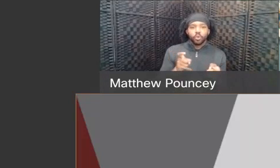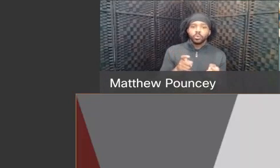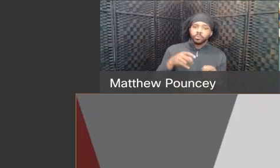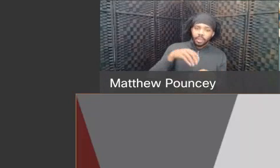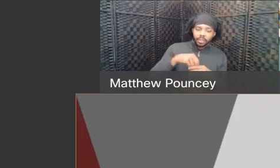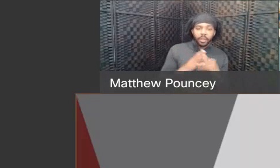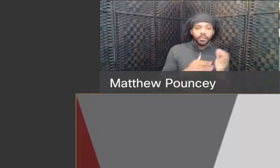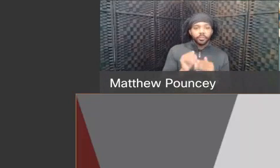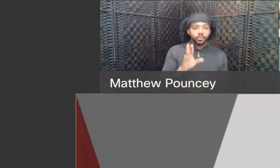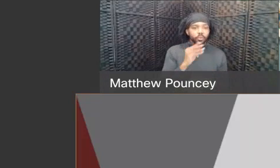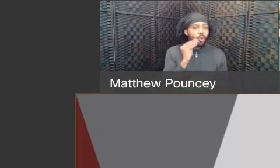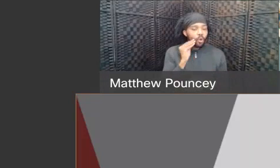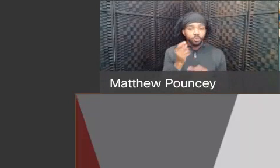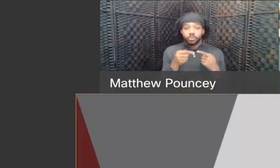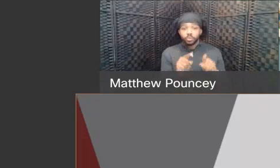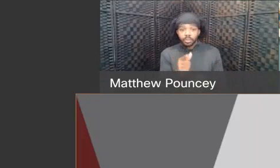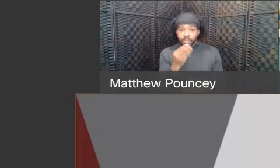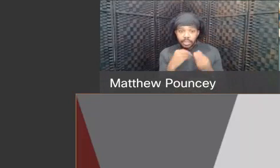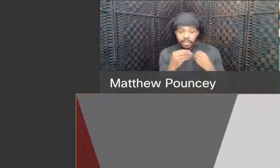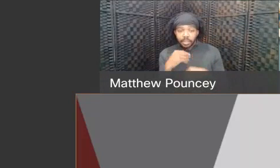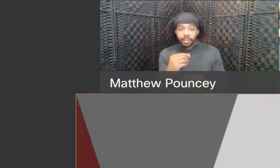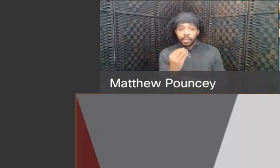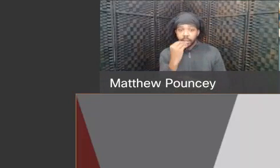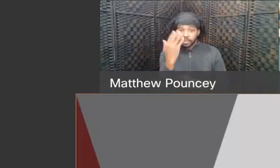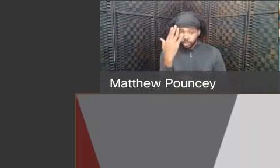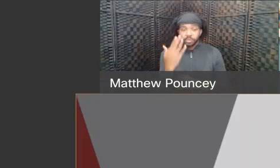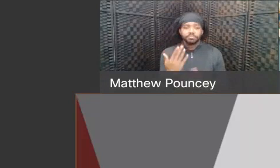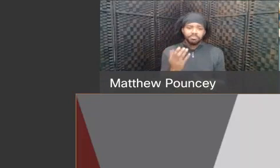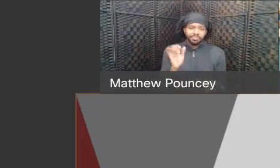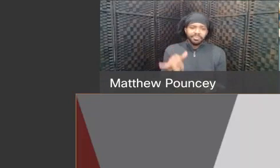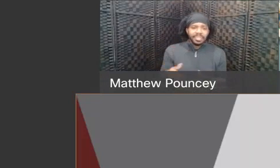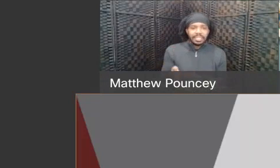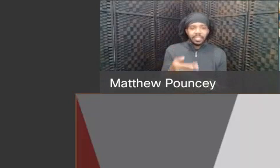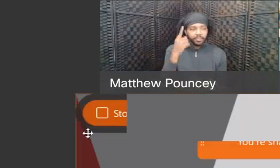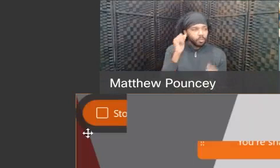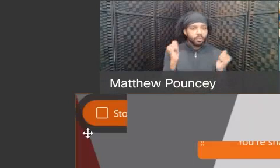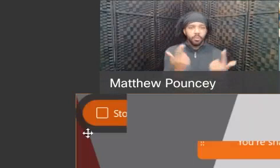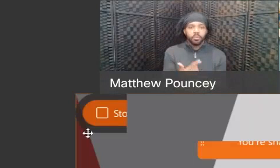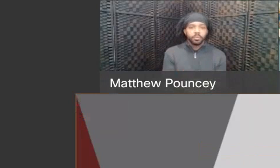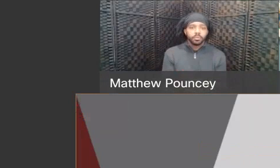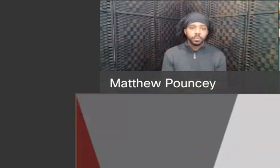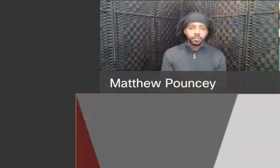or during your lunch break makes Project First Line easy for everyone.